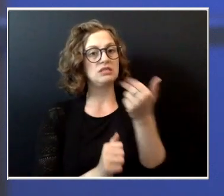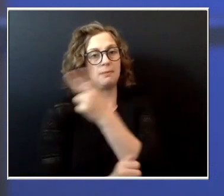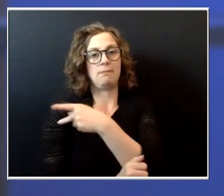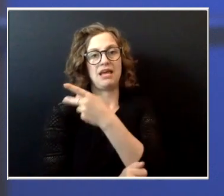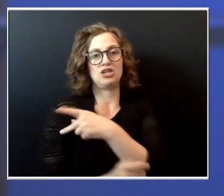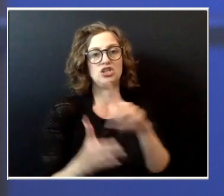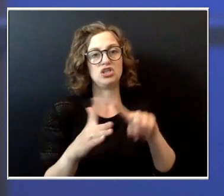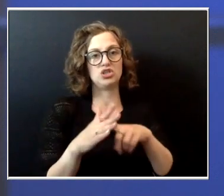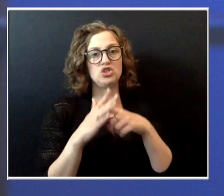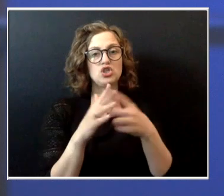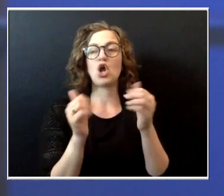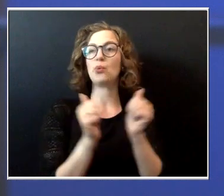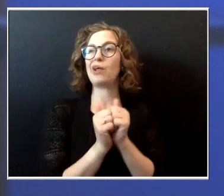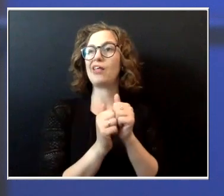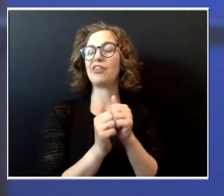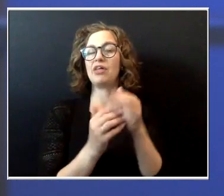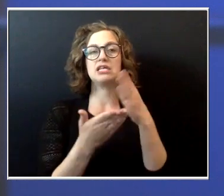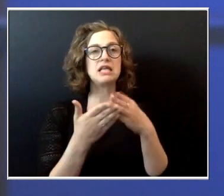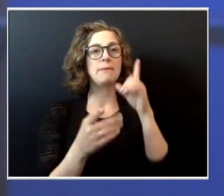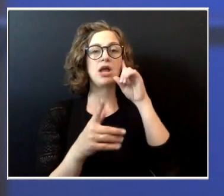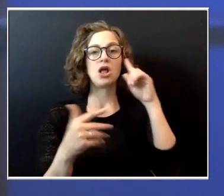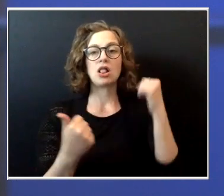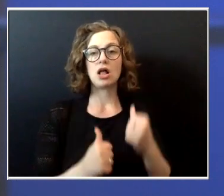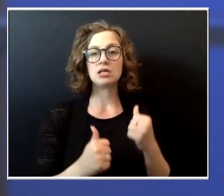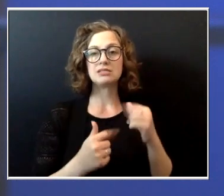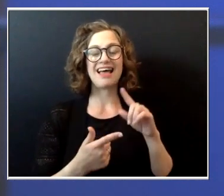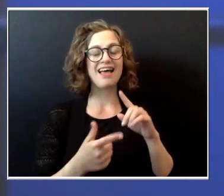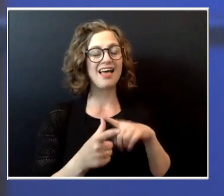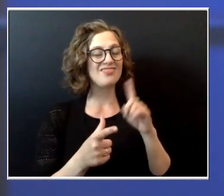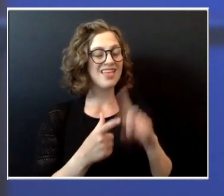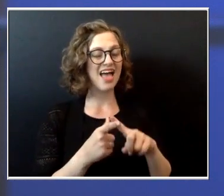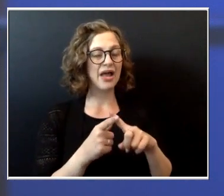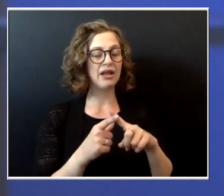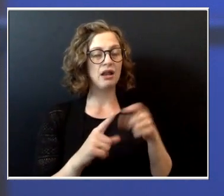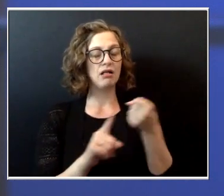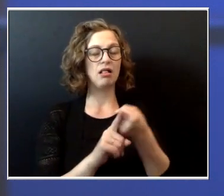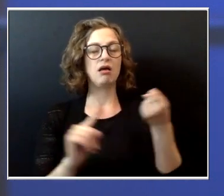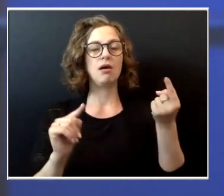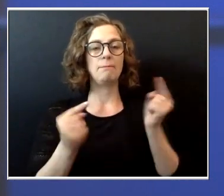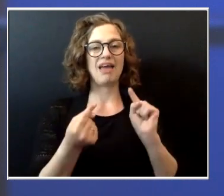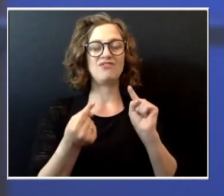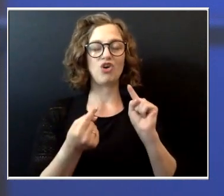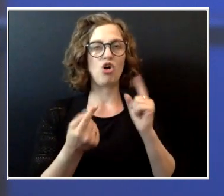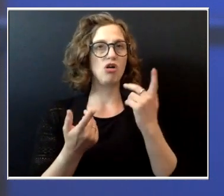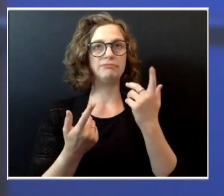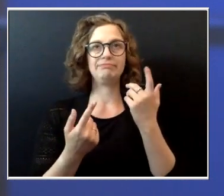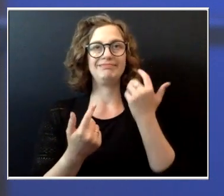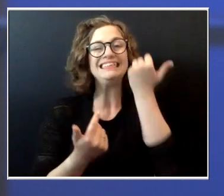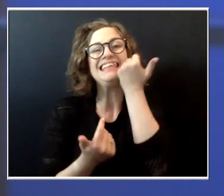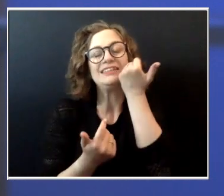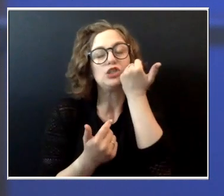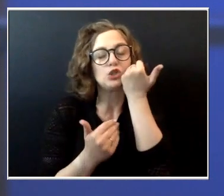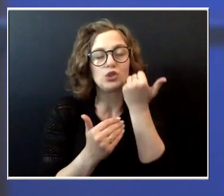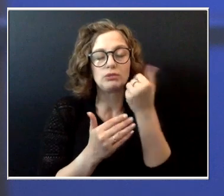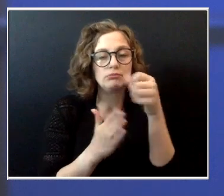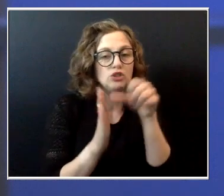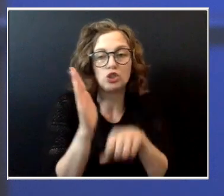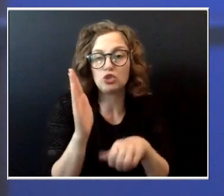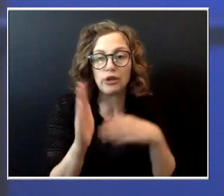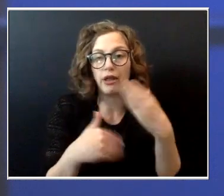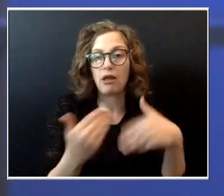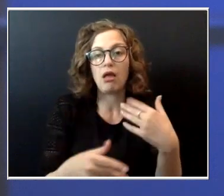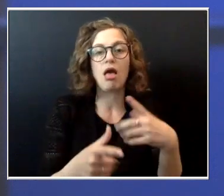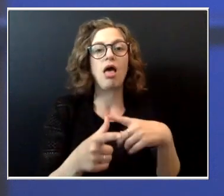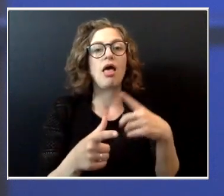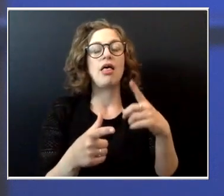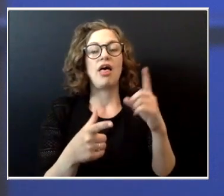wisdom tooth removal, and that's what makes the tinnitus troublesome. It's the combination of activation of the fifth cranial